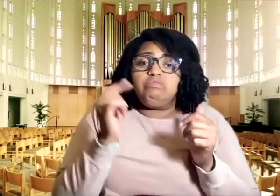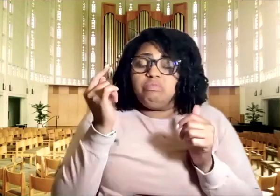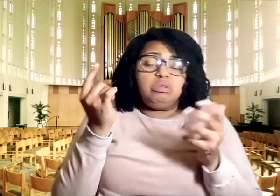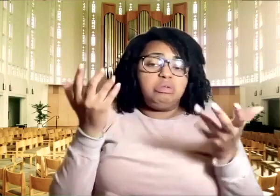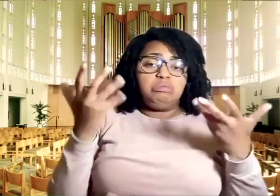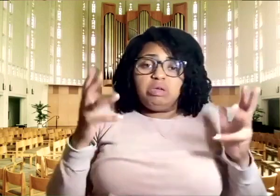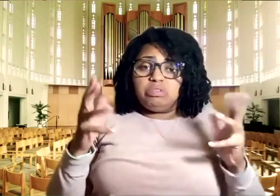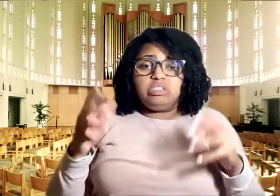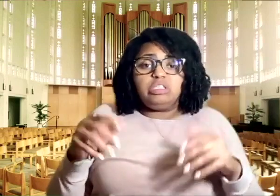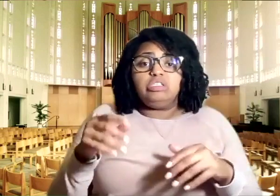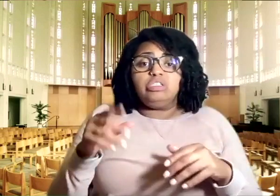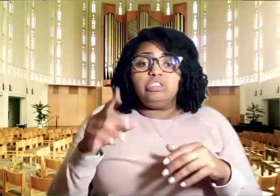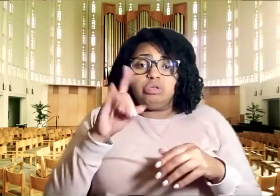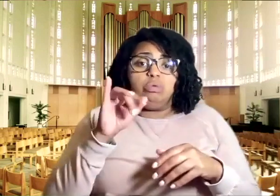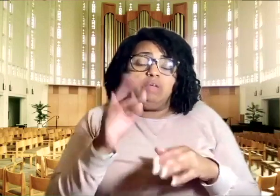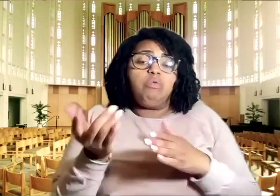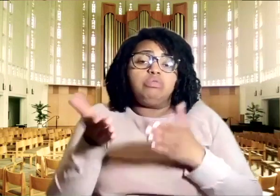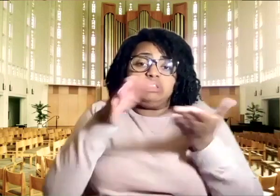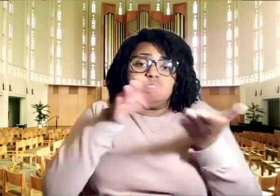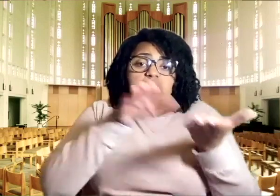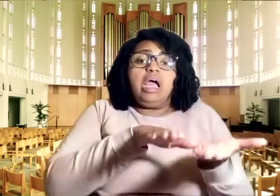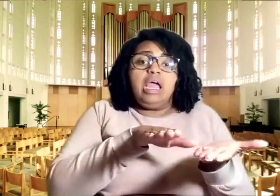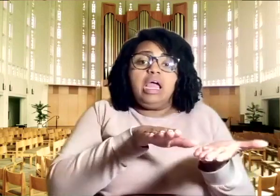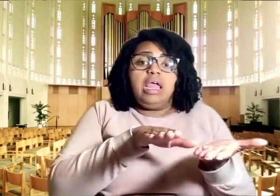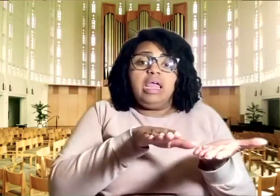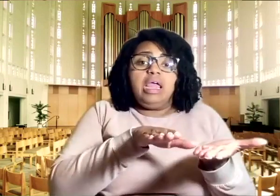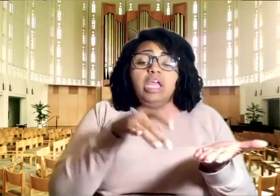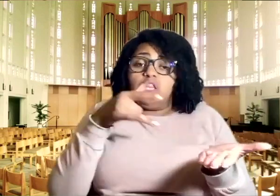seeing her turn the letters, but can't we give her a